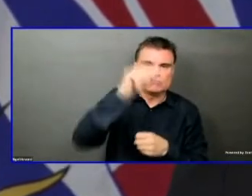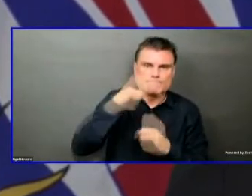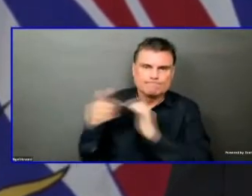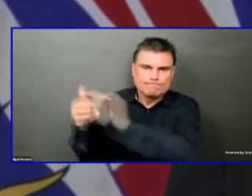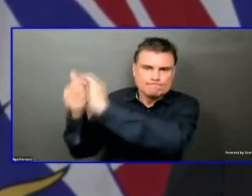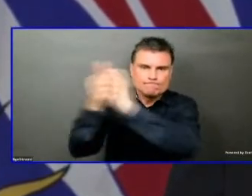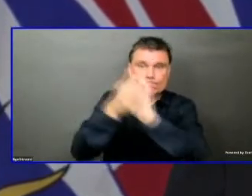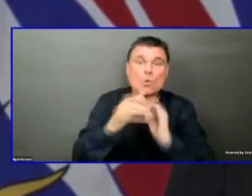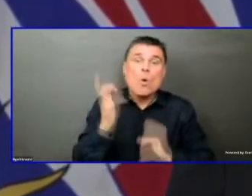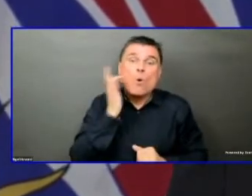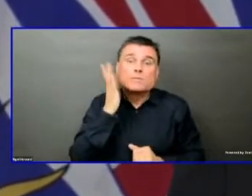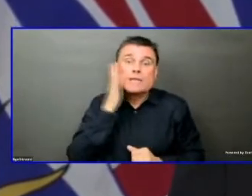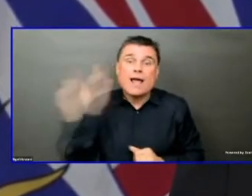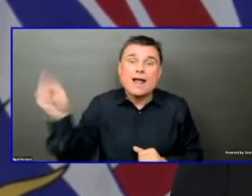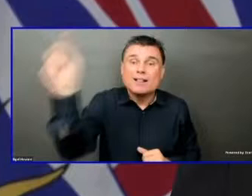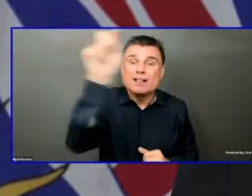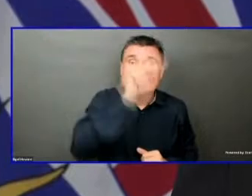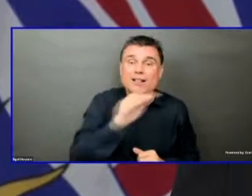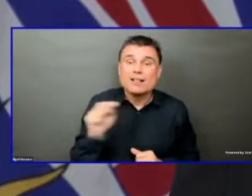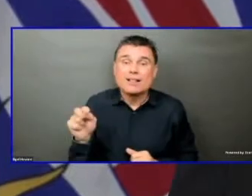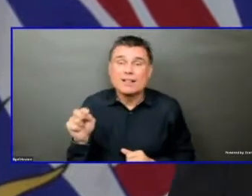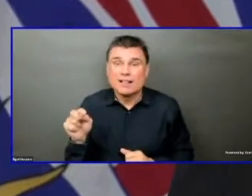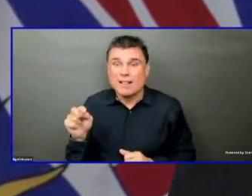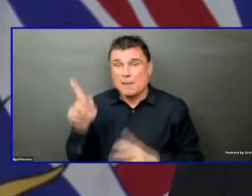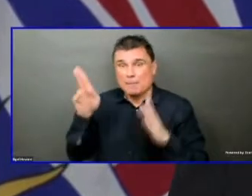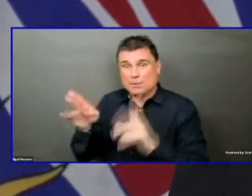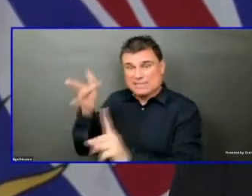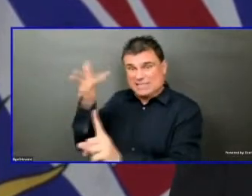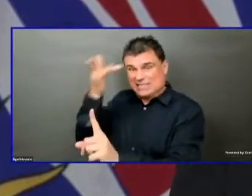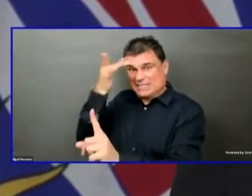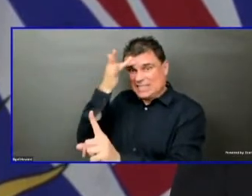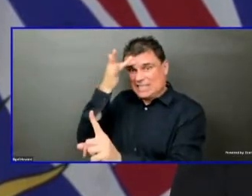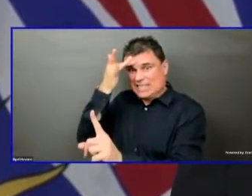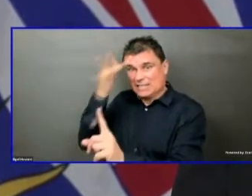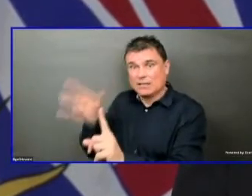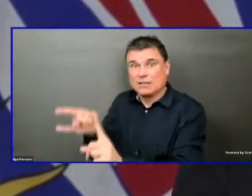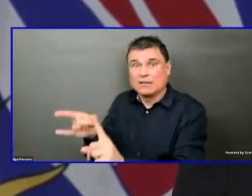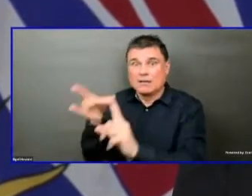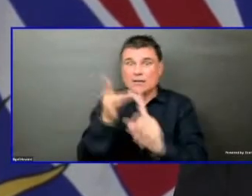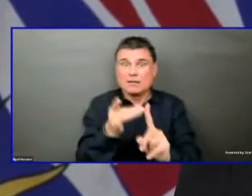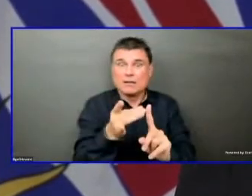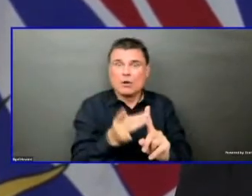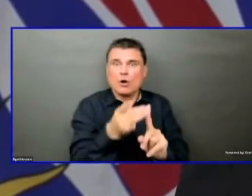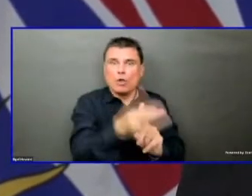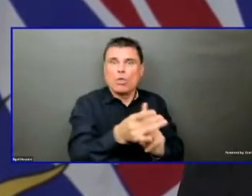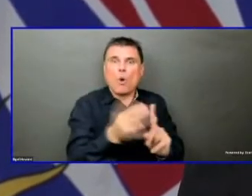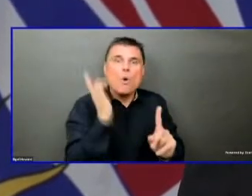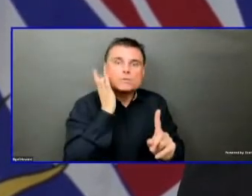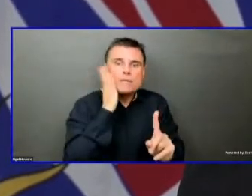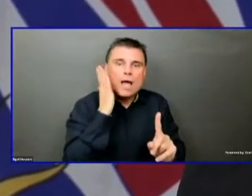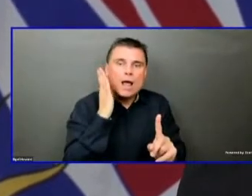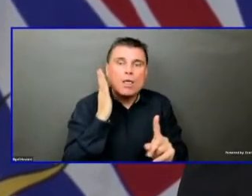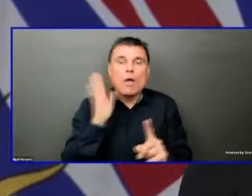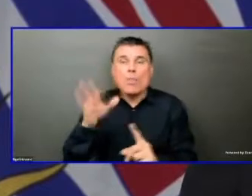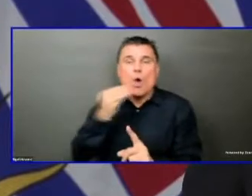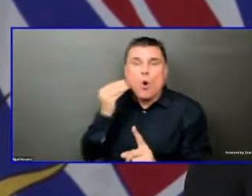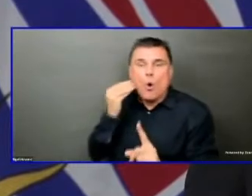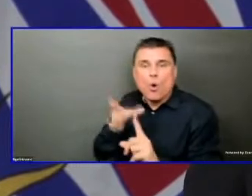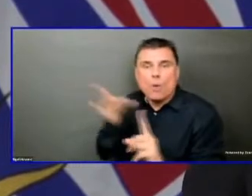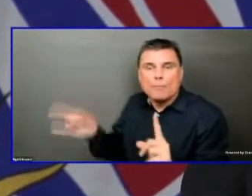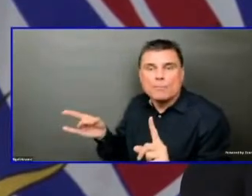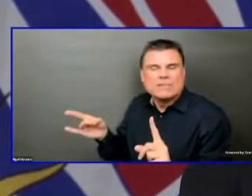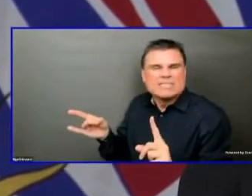isolate without infecting others in their household or in their communal living setting. That's been in place with